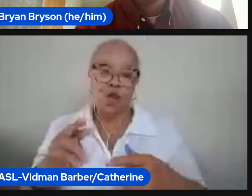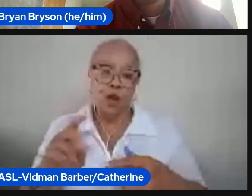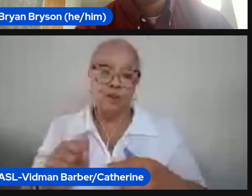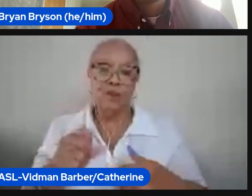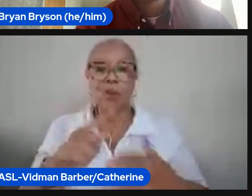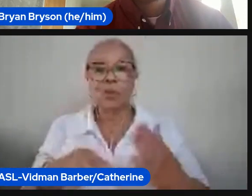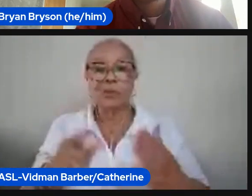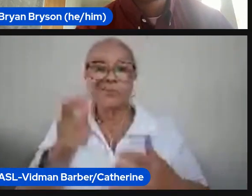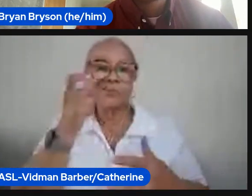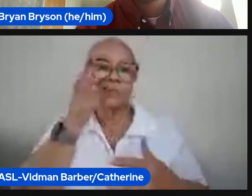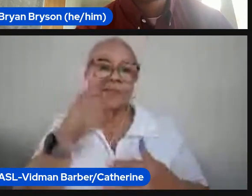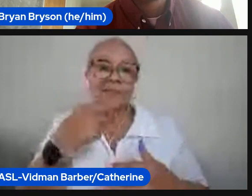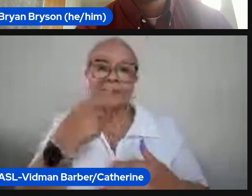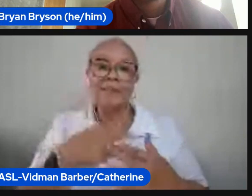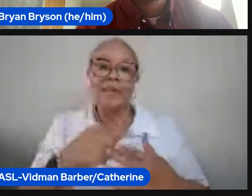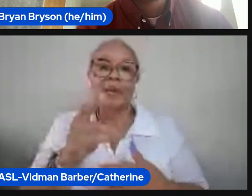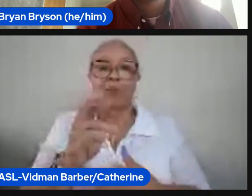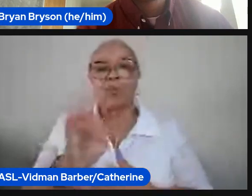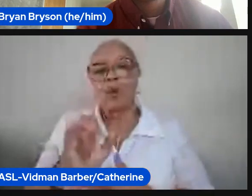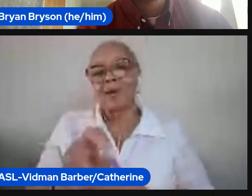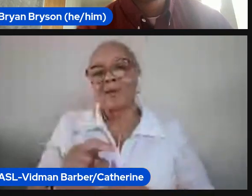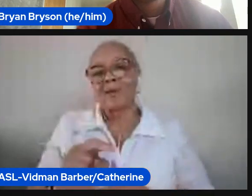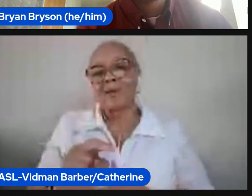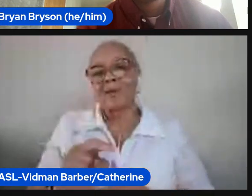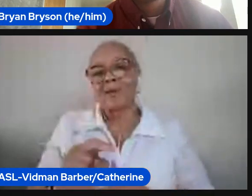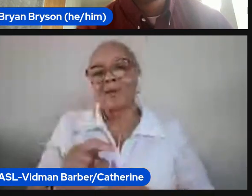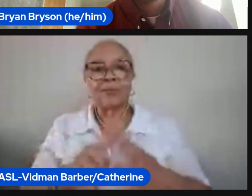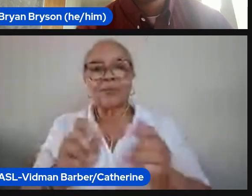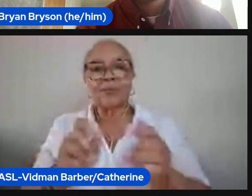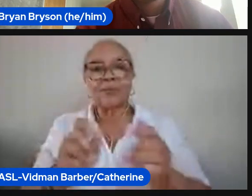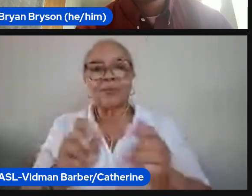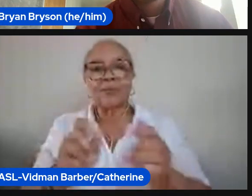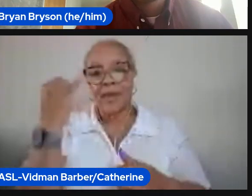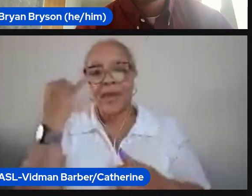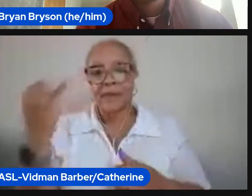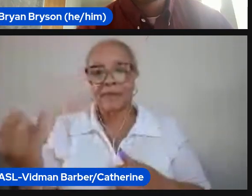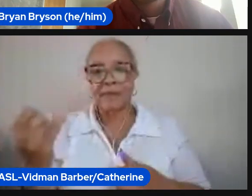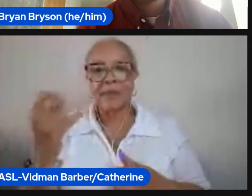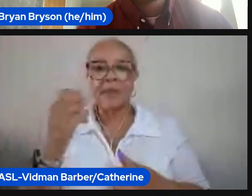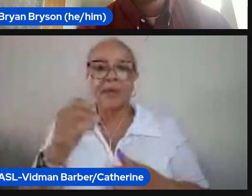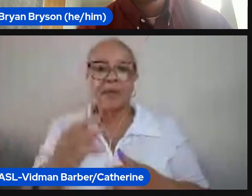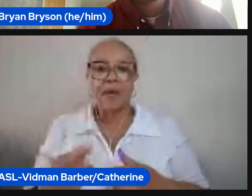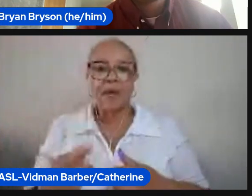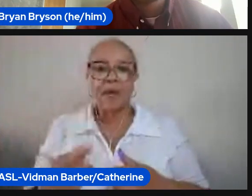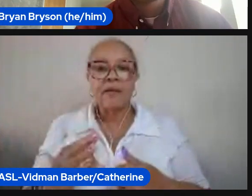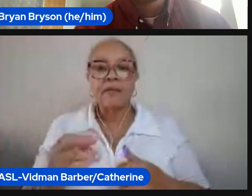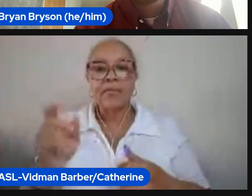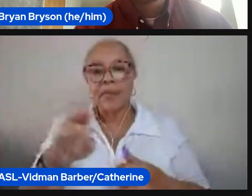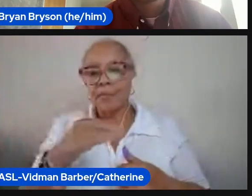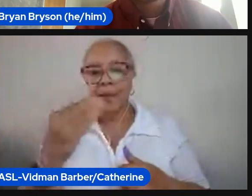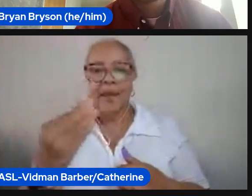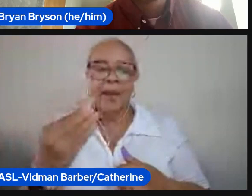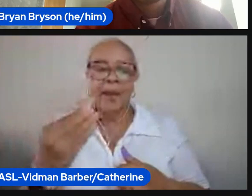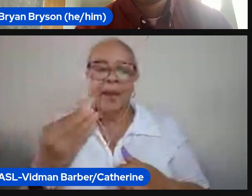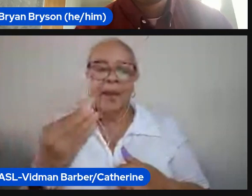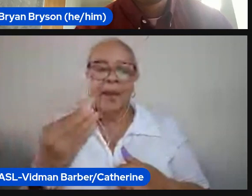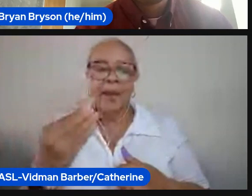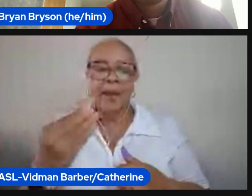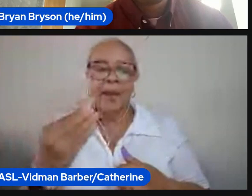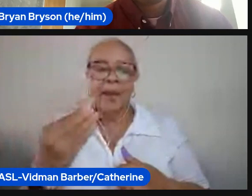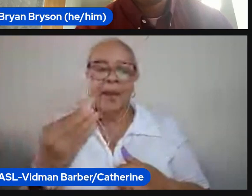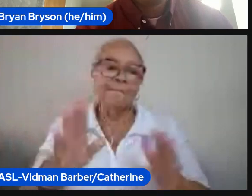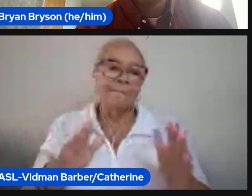said, Bryan, kind of bring in mind the idea of the black box part of AI.